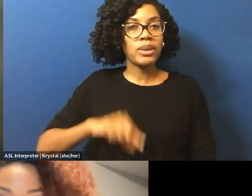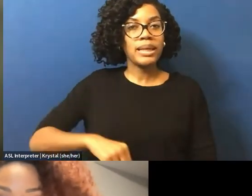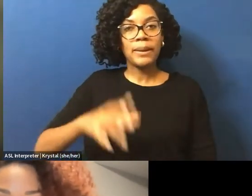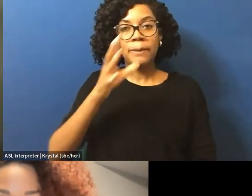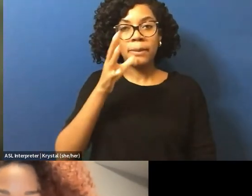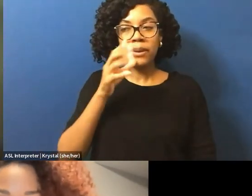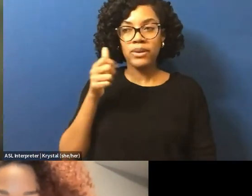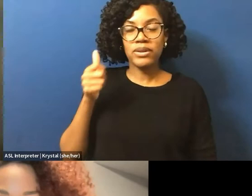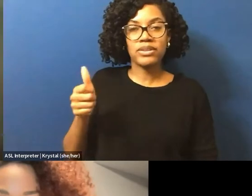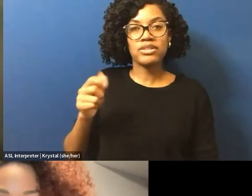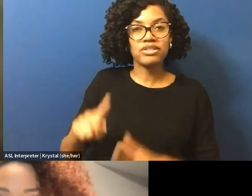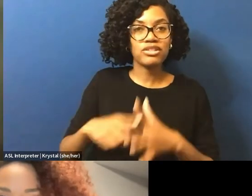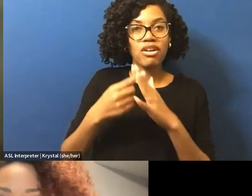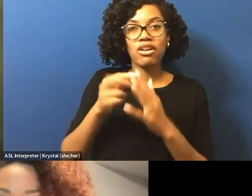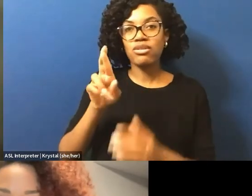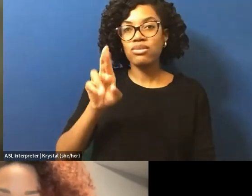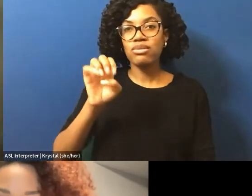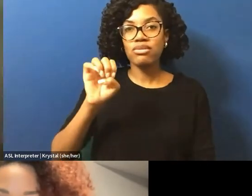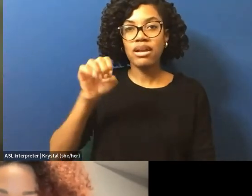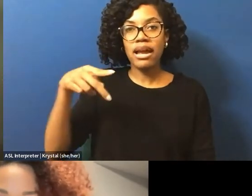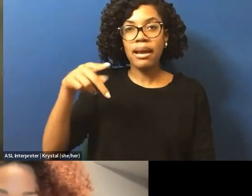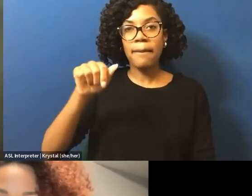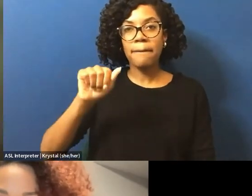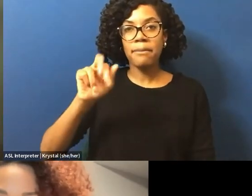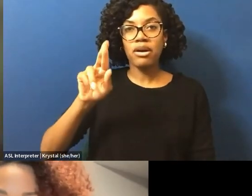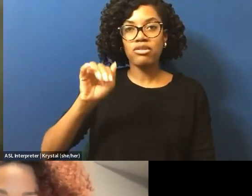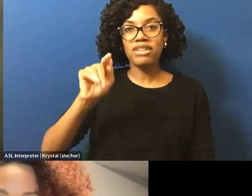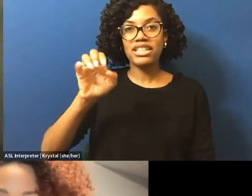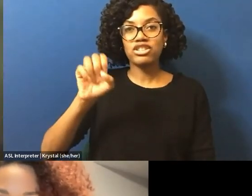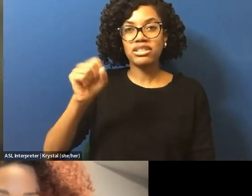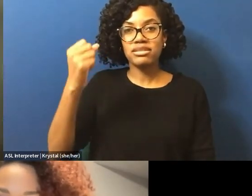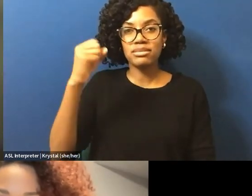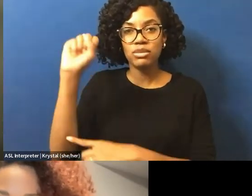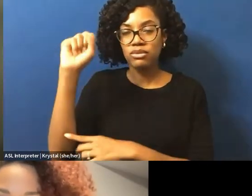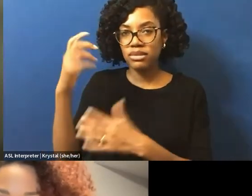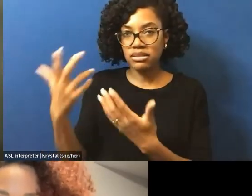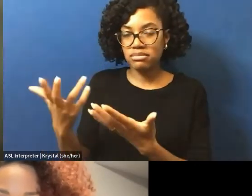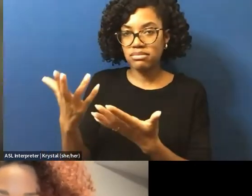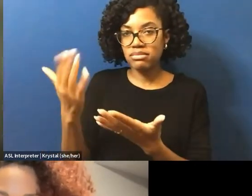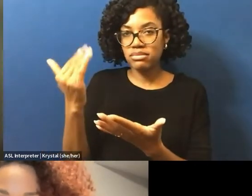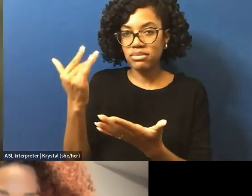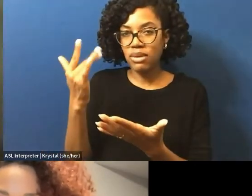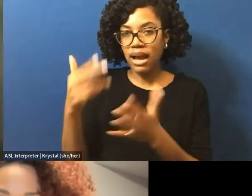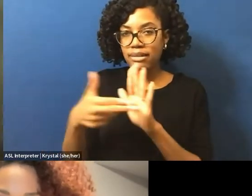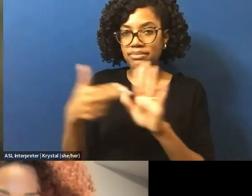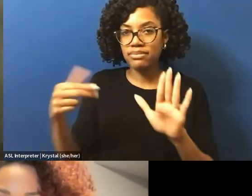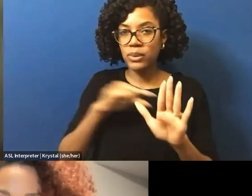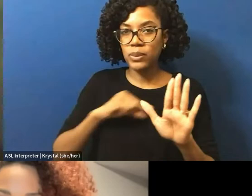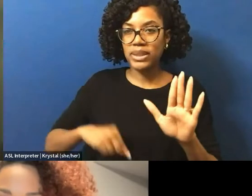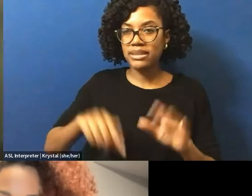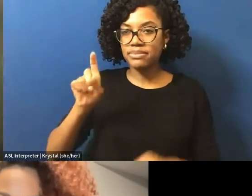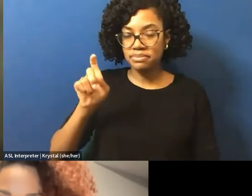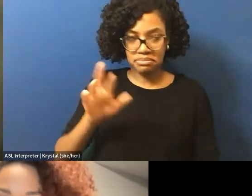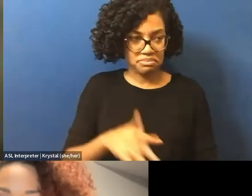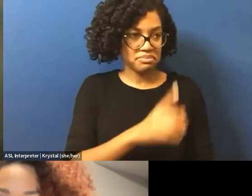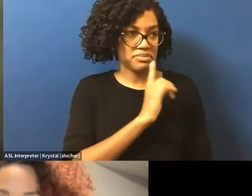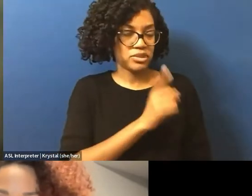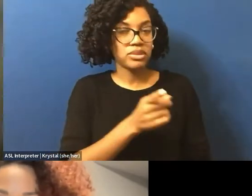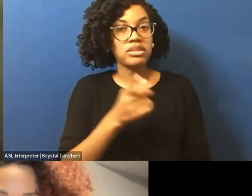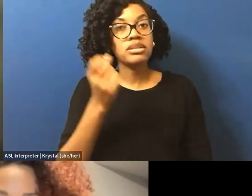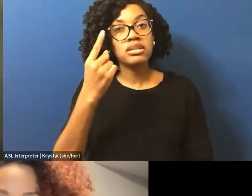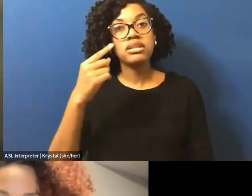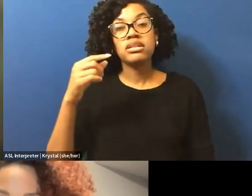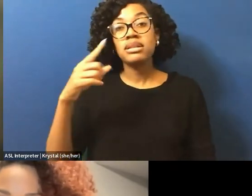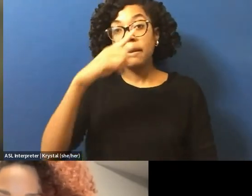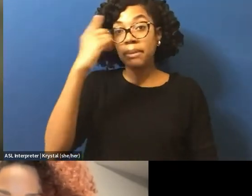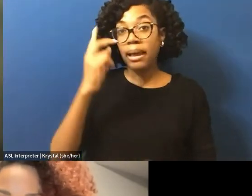movement? Yeah, so the reparations movement, as we know, or how we think about Black people and reparations is